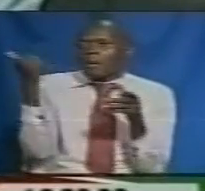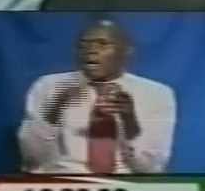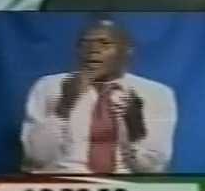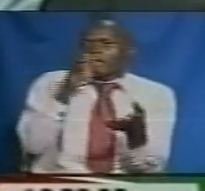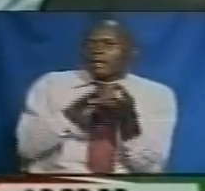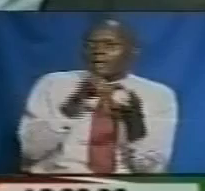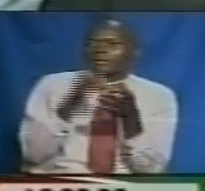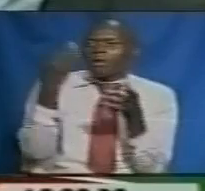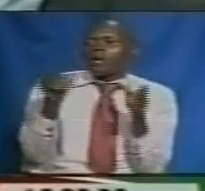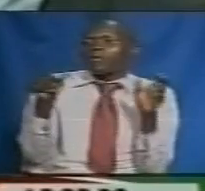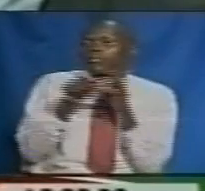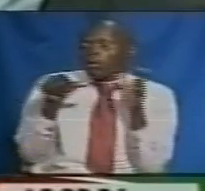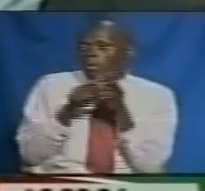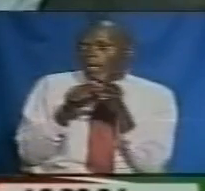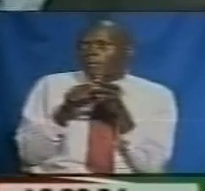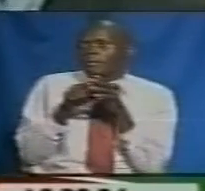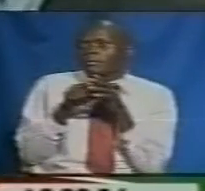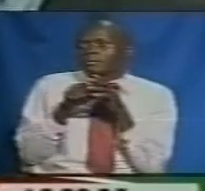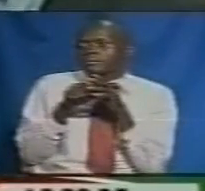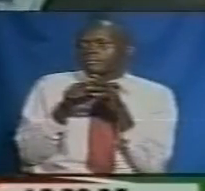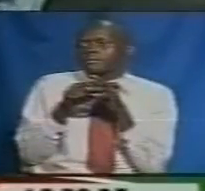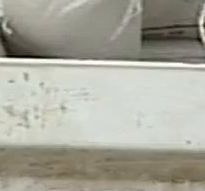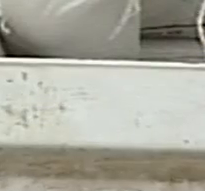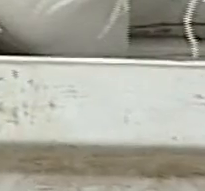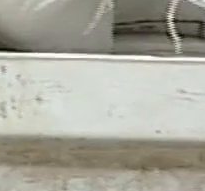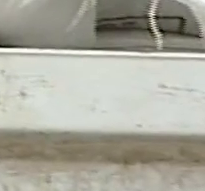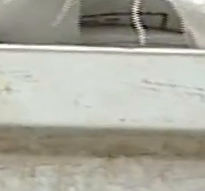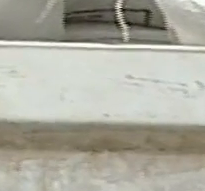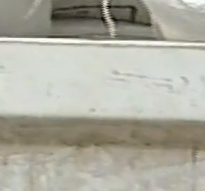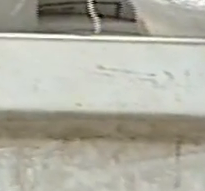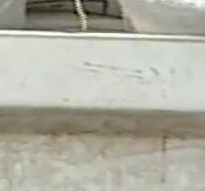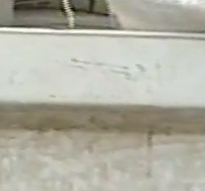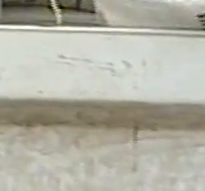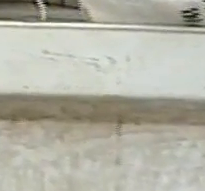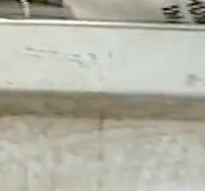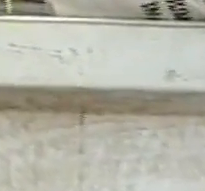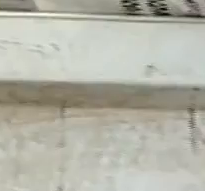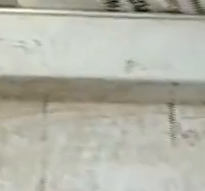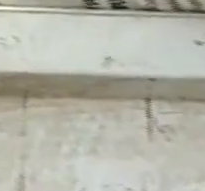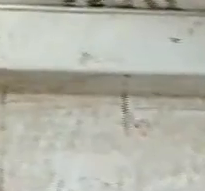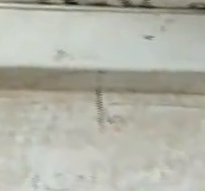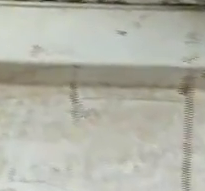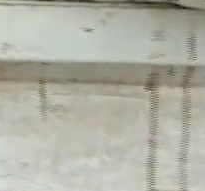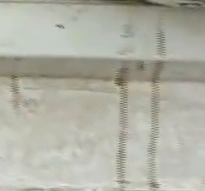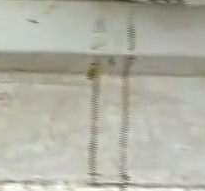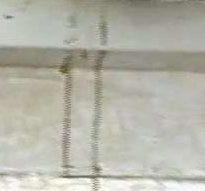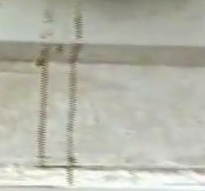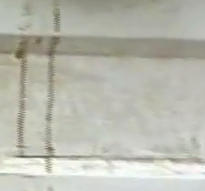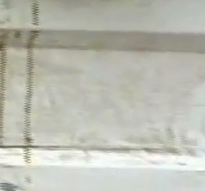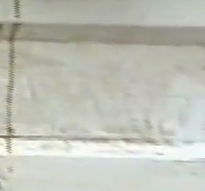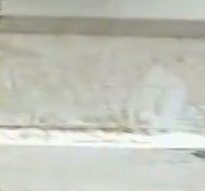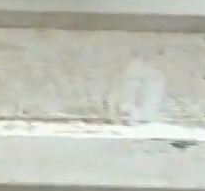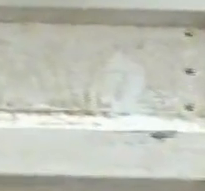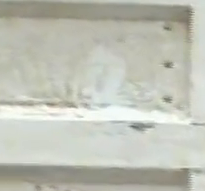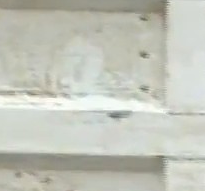of aflatoxin poisoning yet. What then for parents whose children may have consumed the